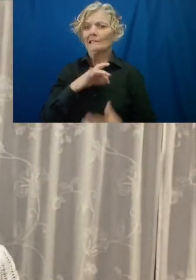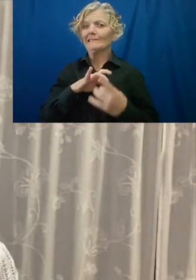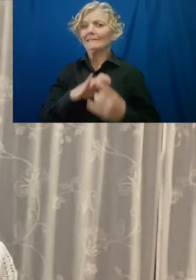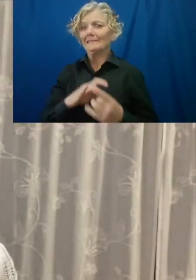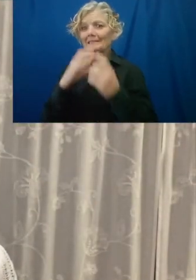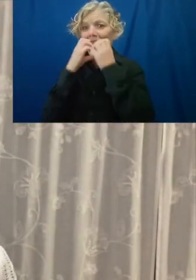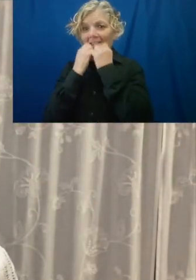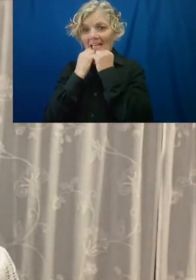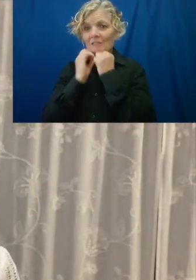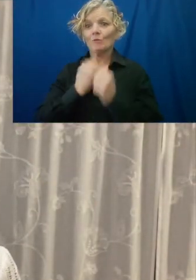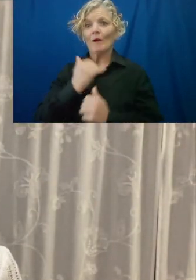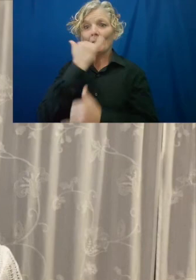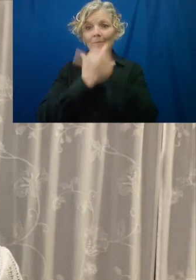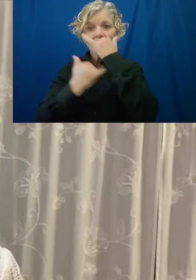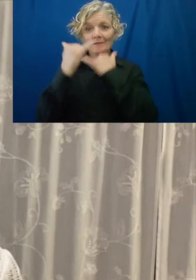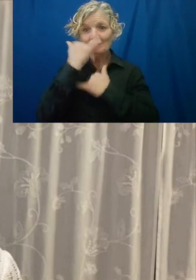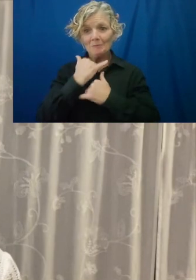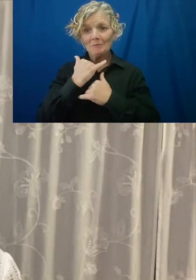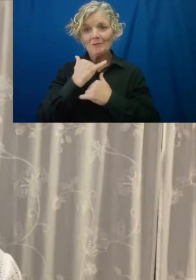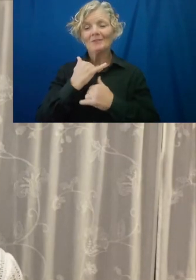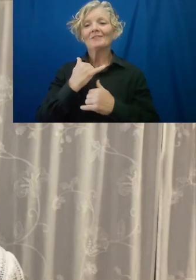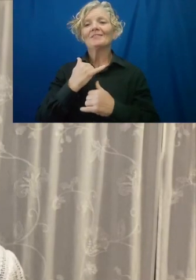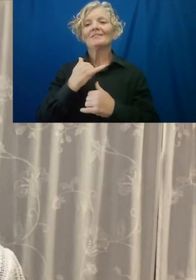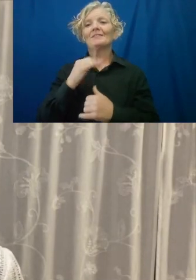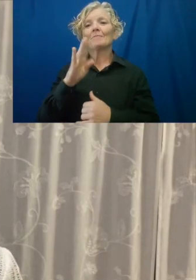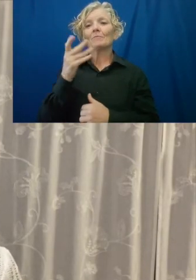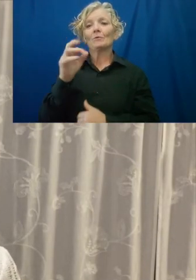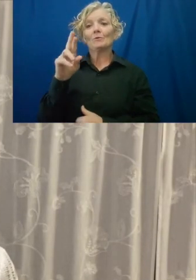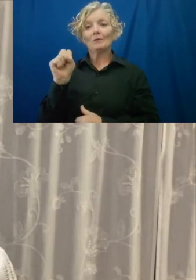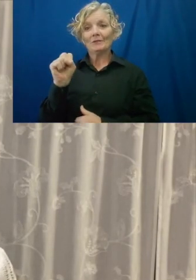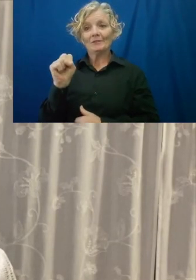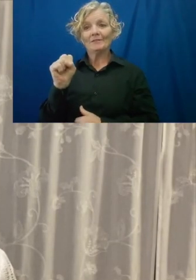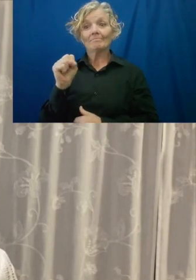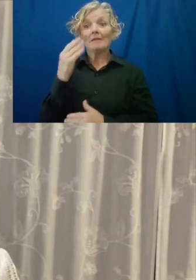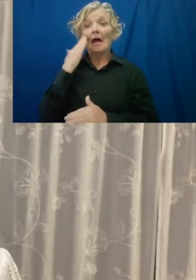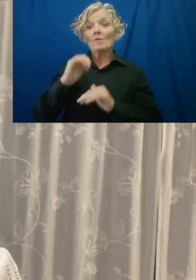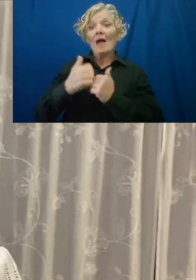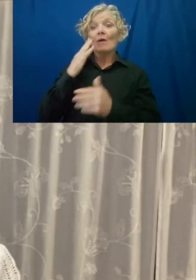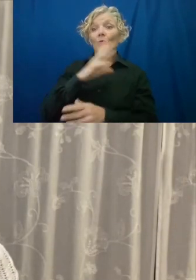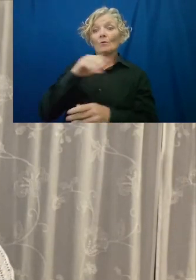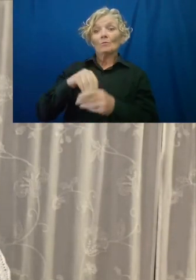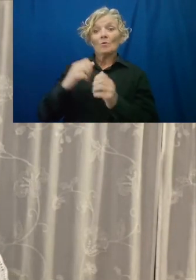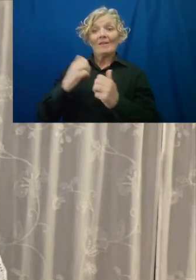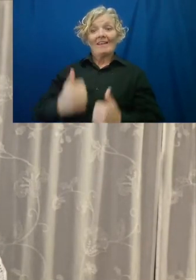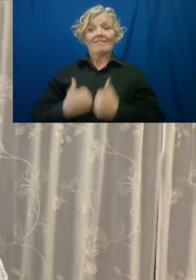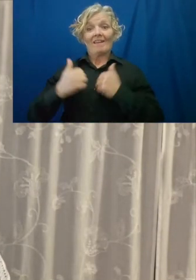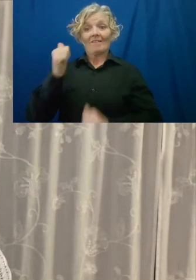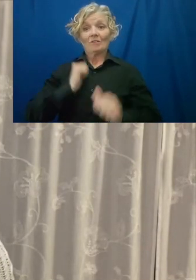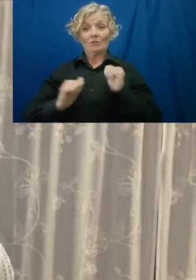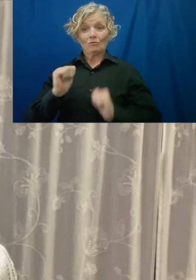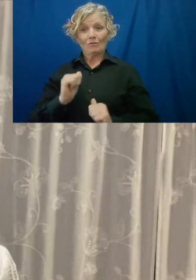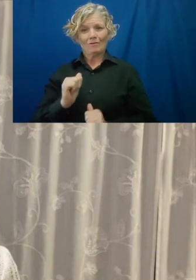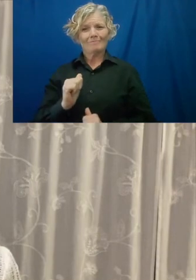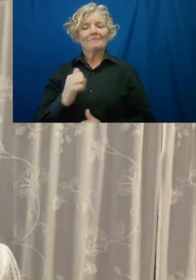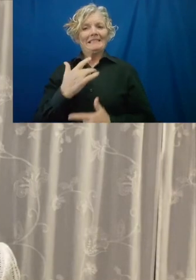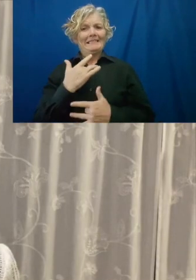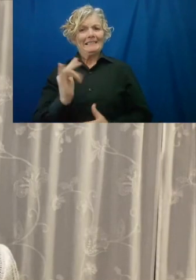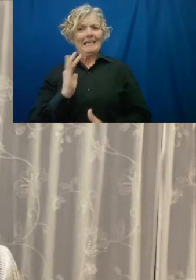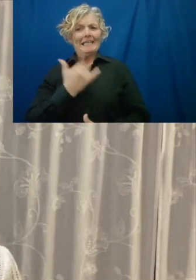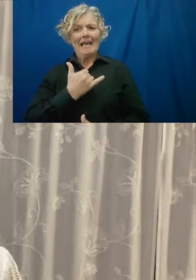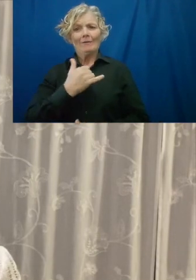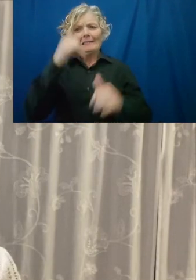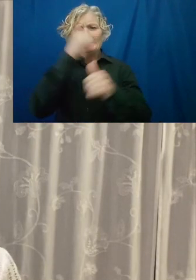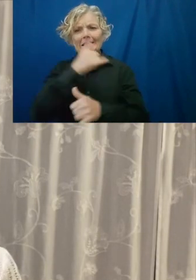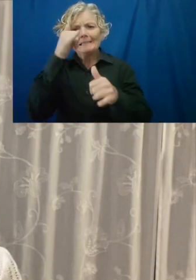Attached to our blooper reels. I'm not totally sure how we'll be able to incorporate them into our live seasons. Usually our hilarity